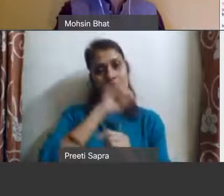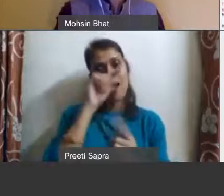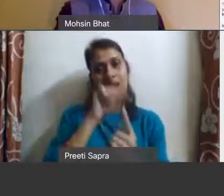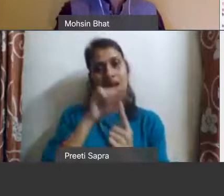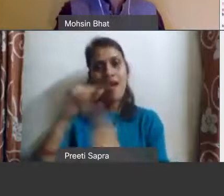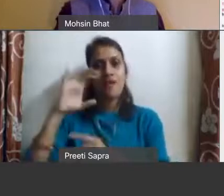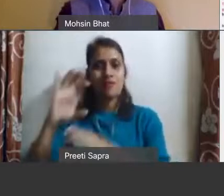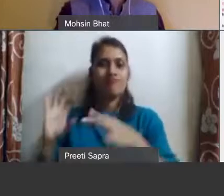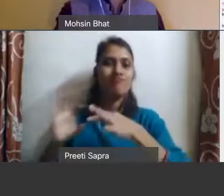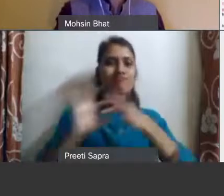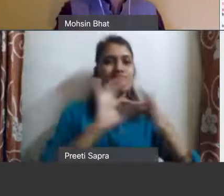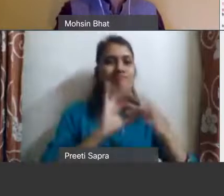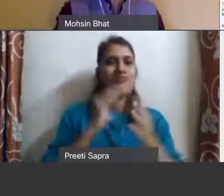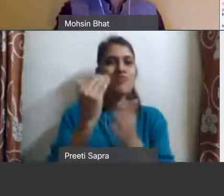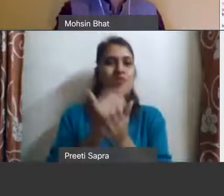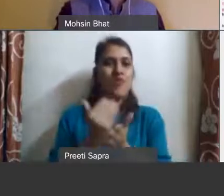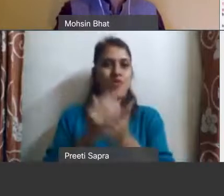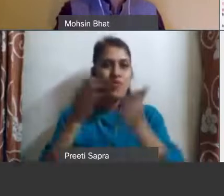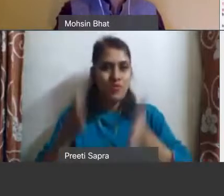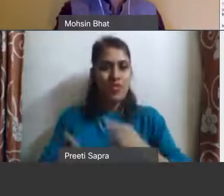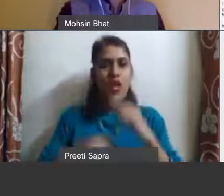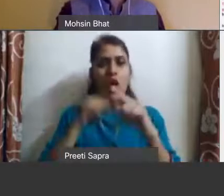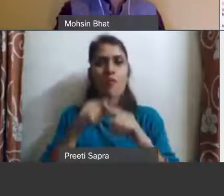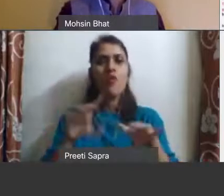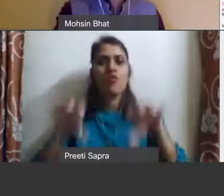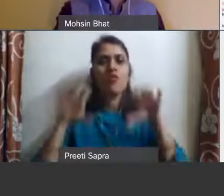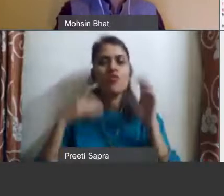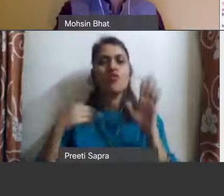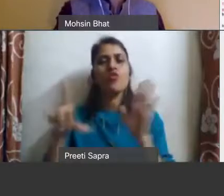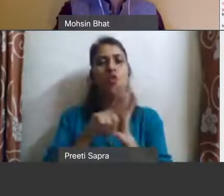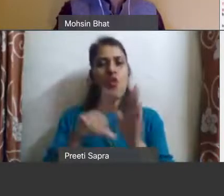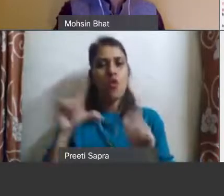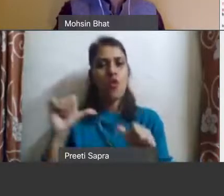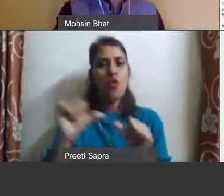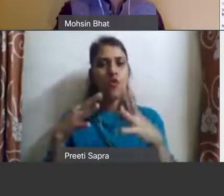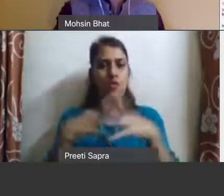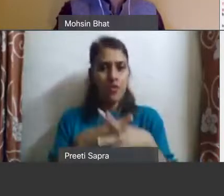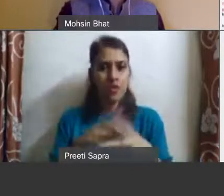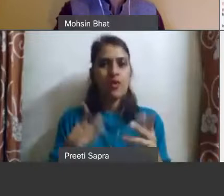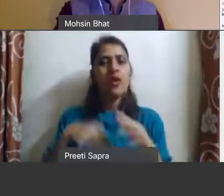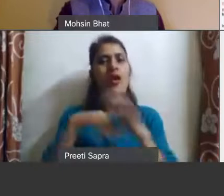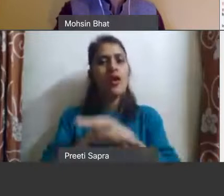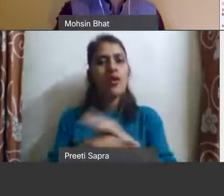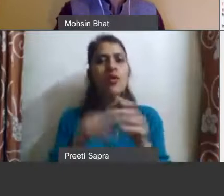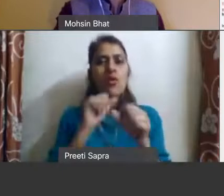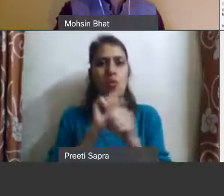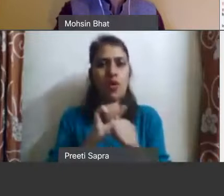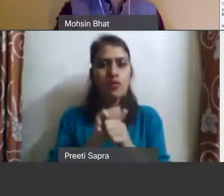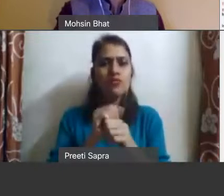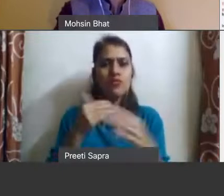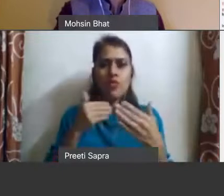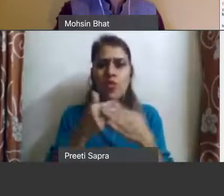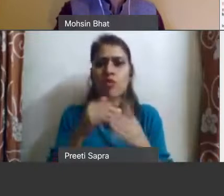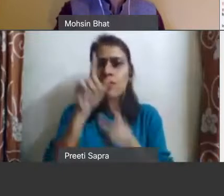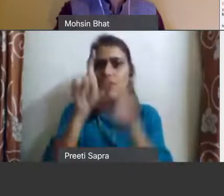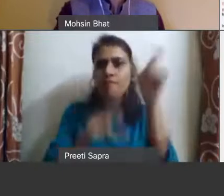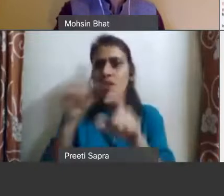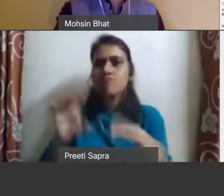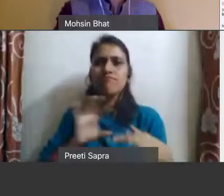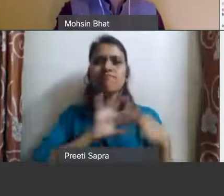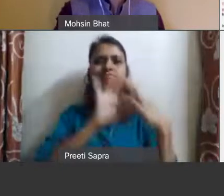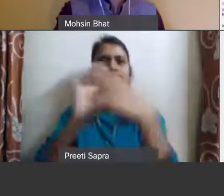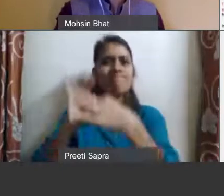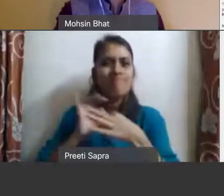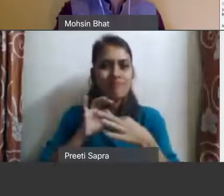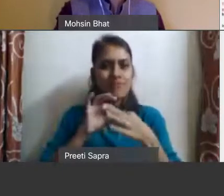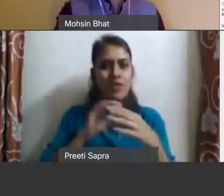This is a series of conversations on constitutional law, where we are trying to bring constitutional questions of constitutional law closer to the people. A series